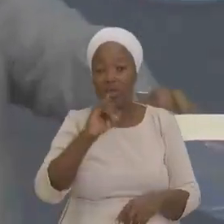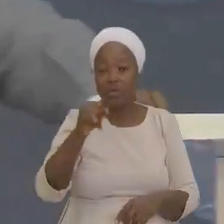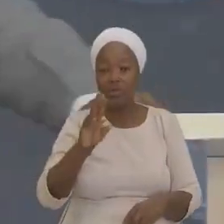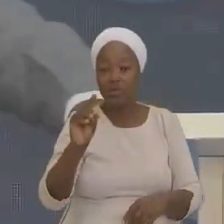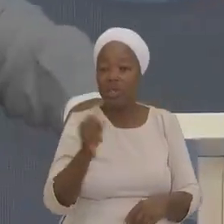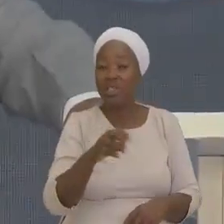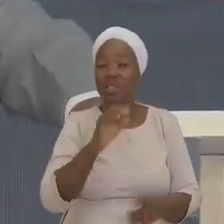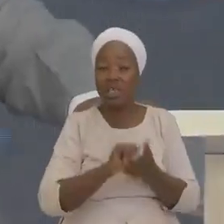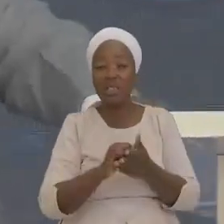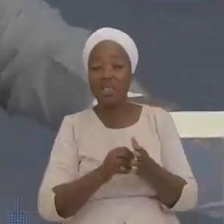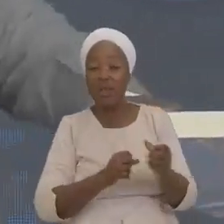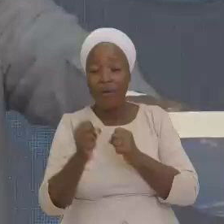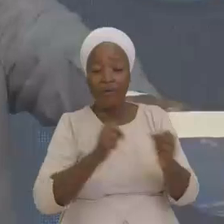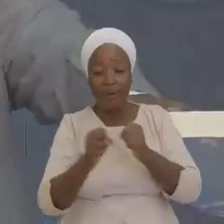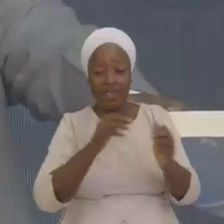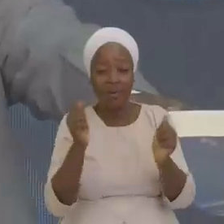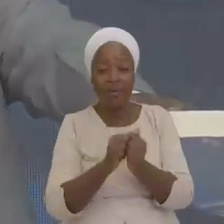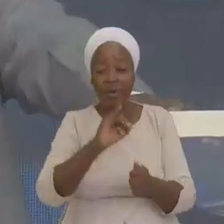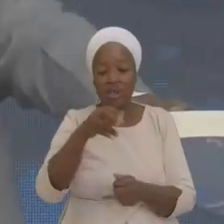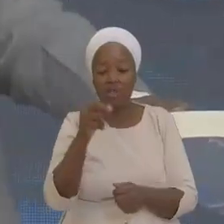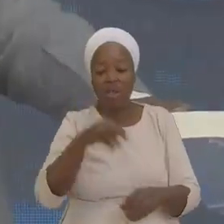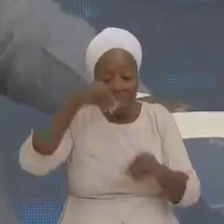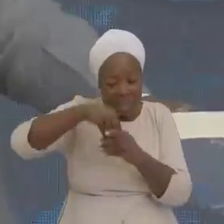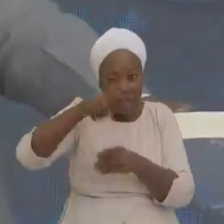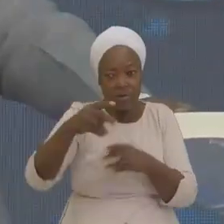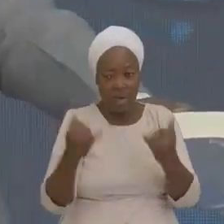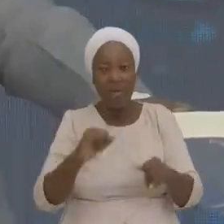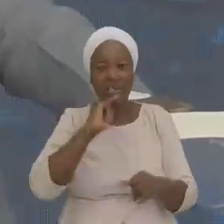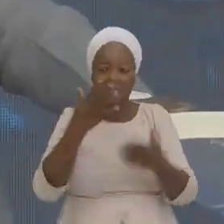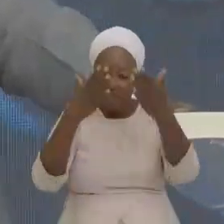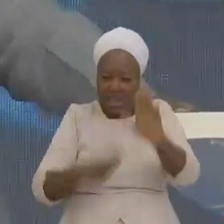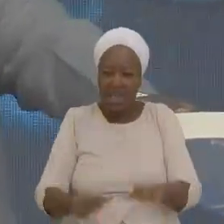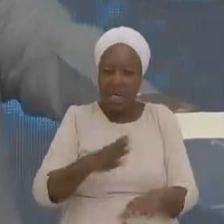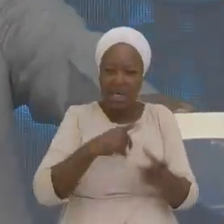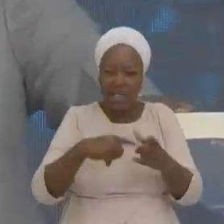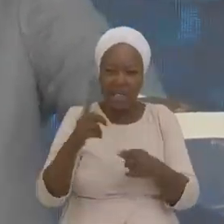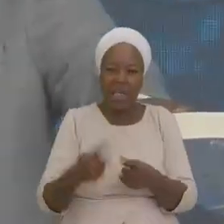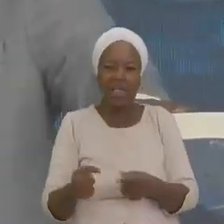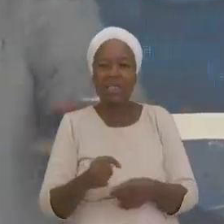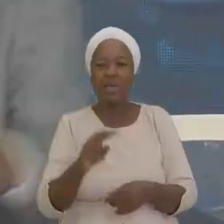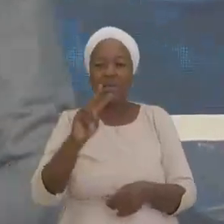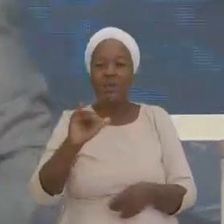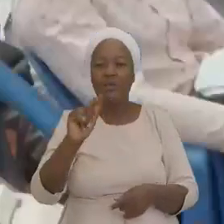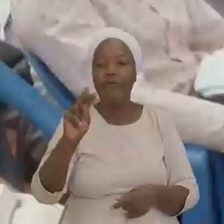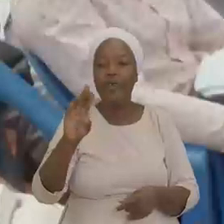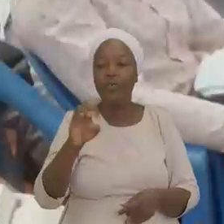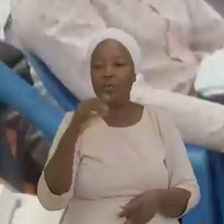with John inside you there is gone, and the virtues of the Lord will remain in your